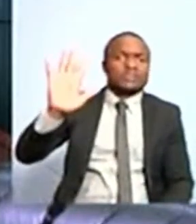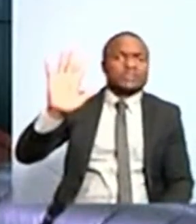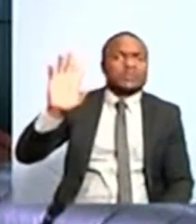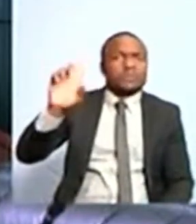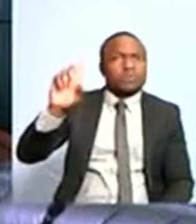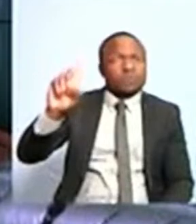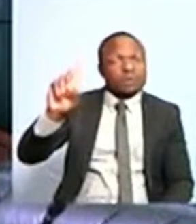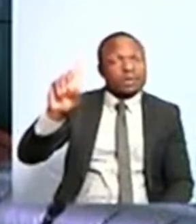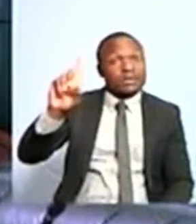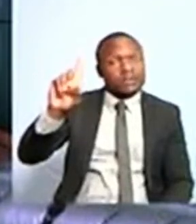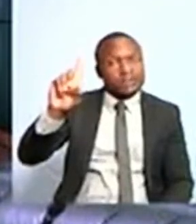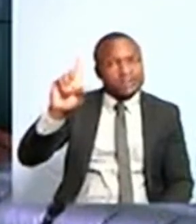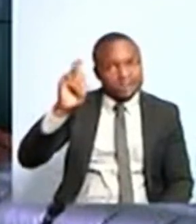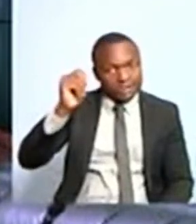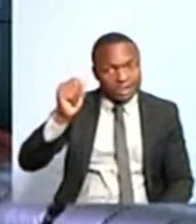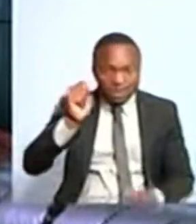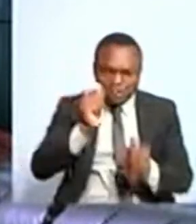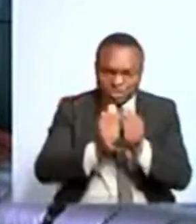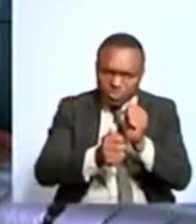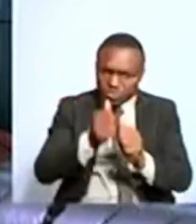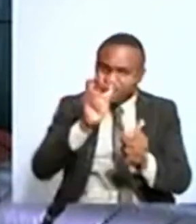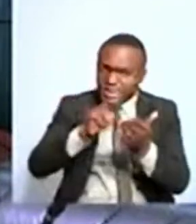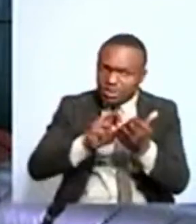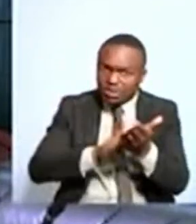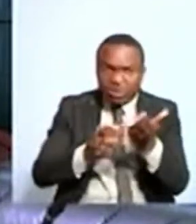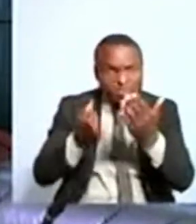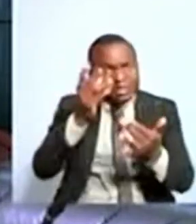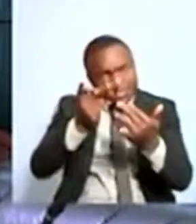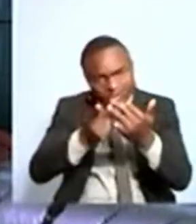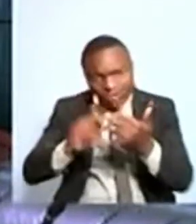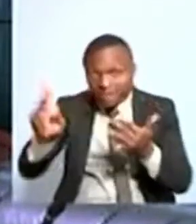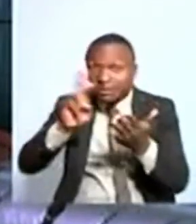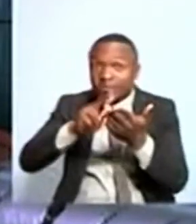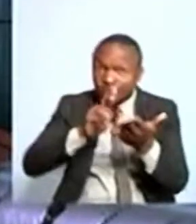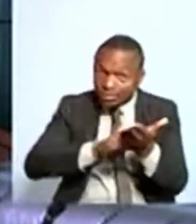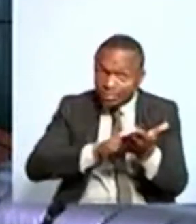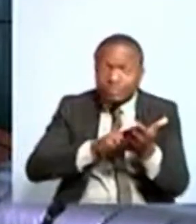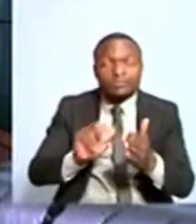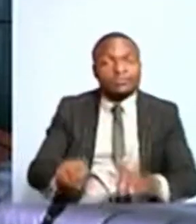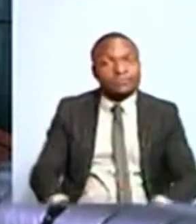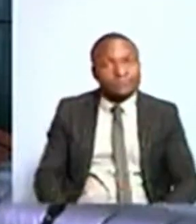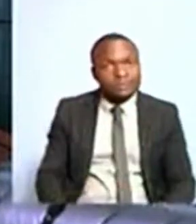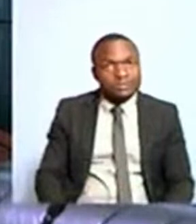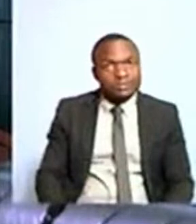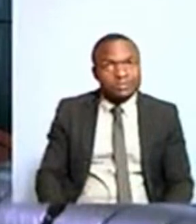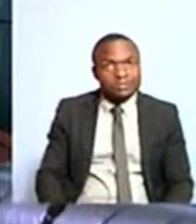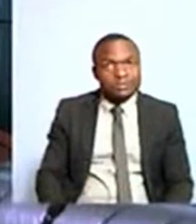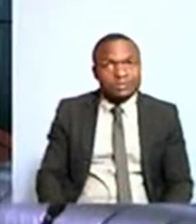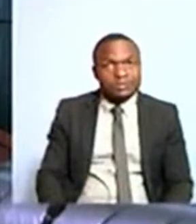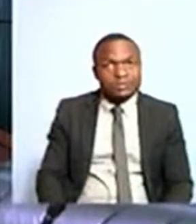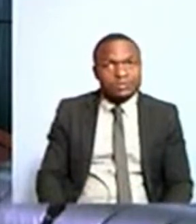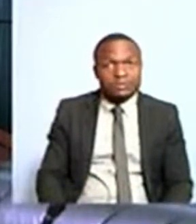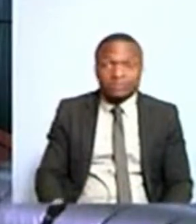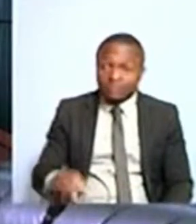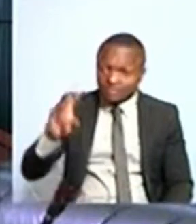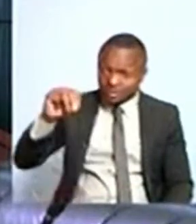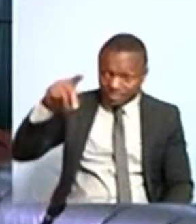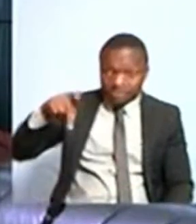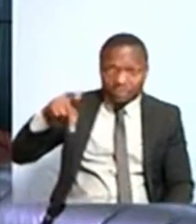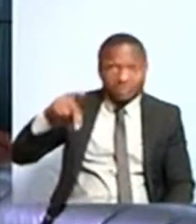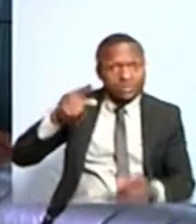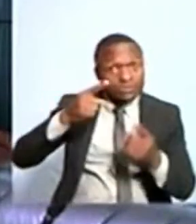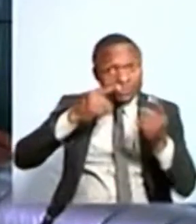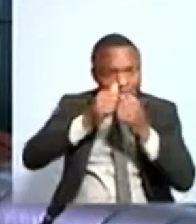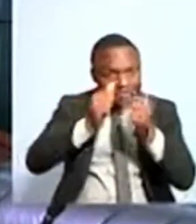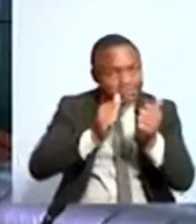65(1)(a), which report or which part of the report that the honorable member is referring